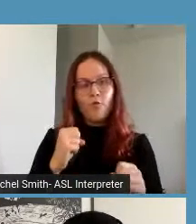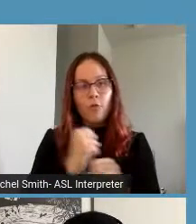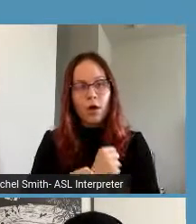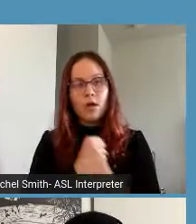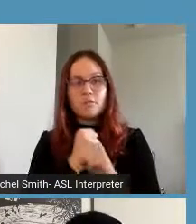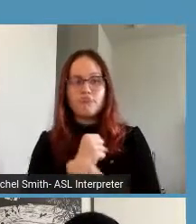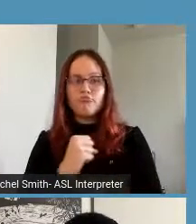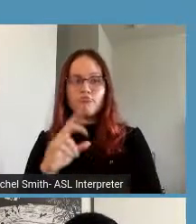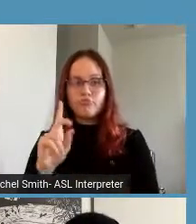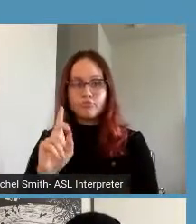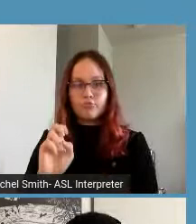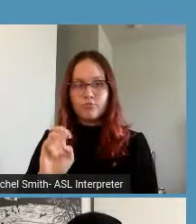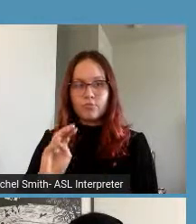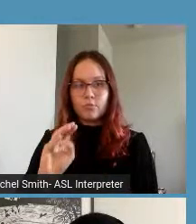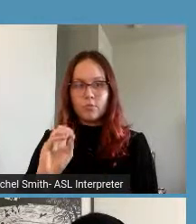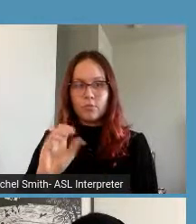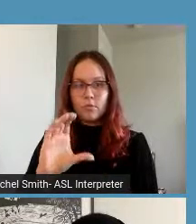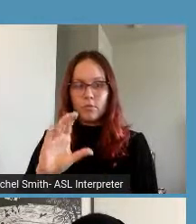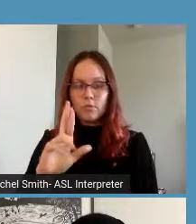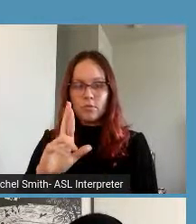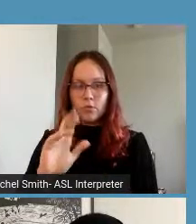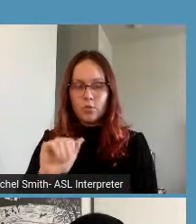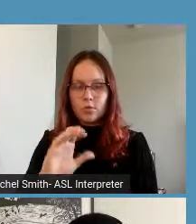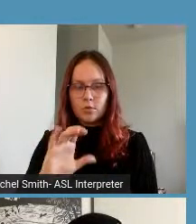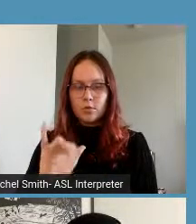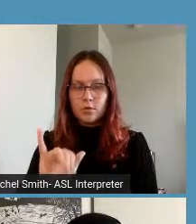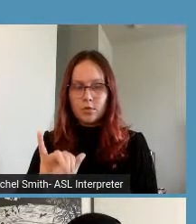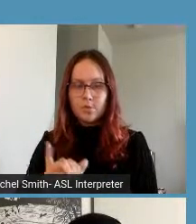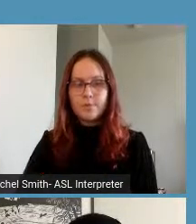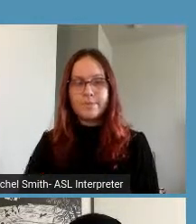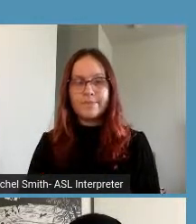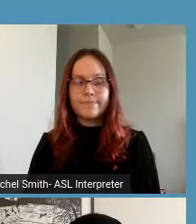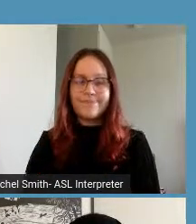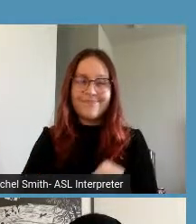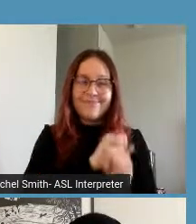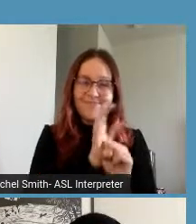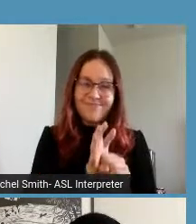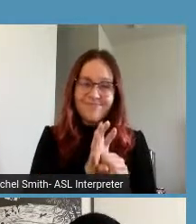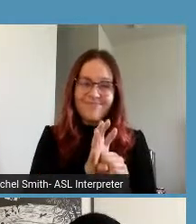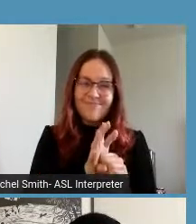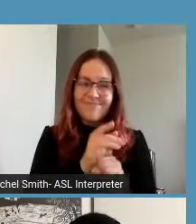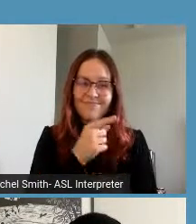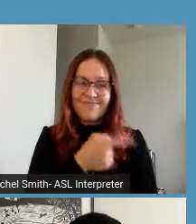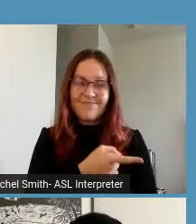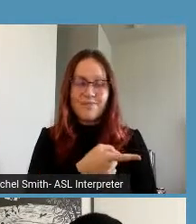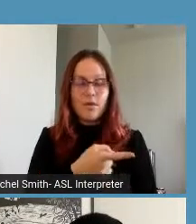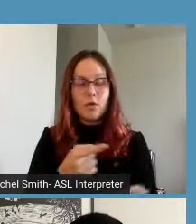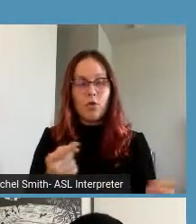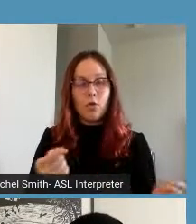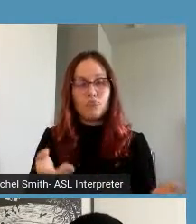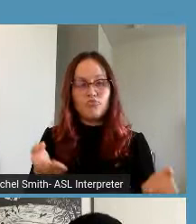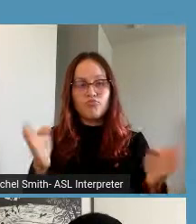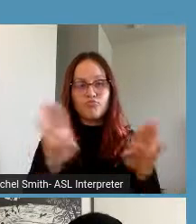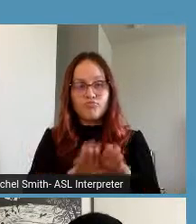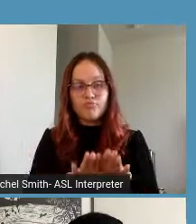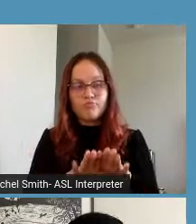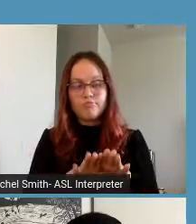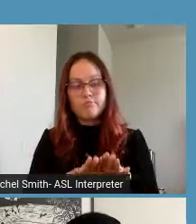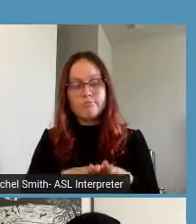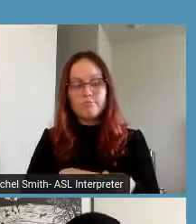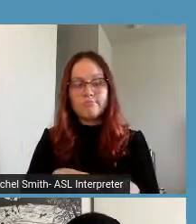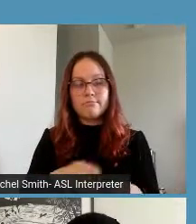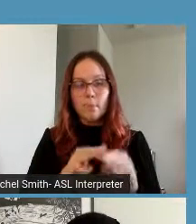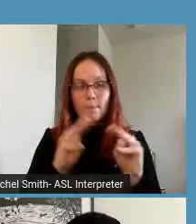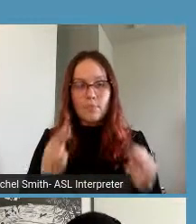century. And COVID-19, of course, closed our site and it removed our primary resource